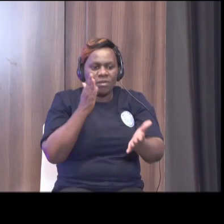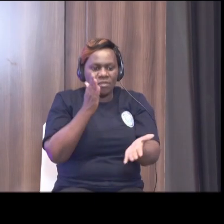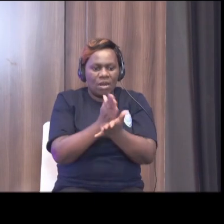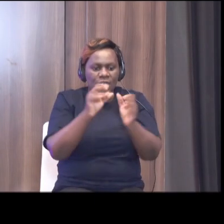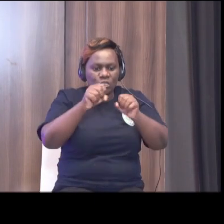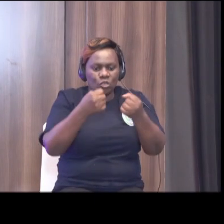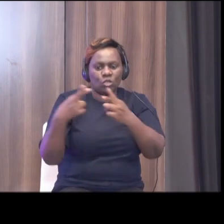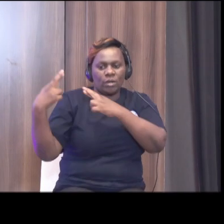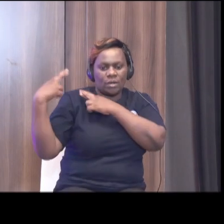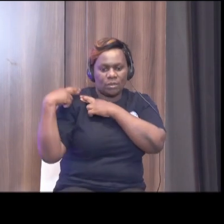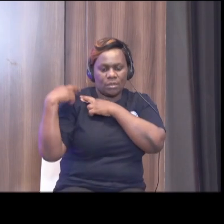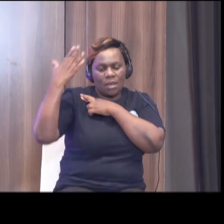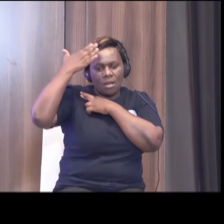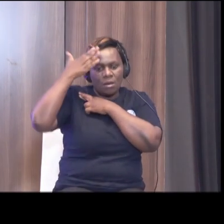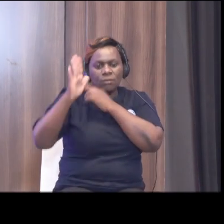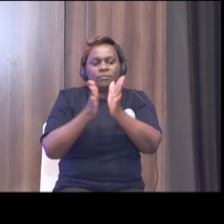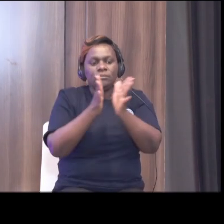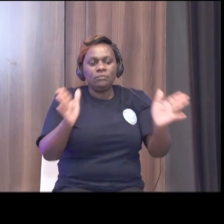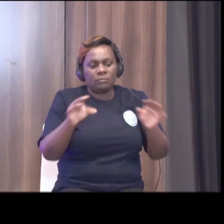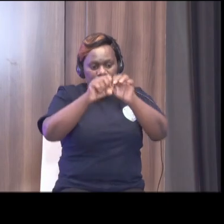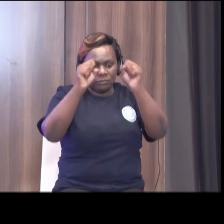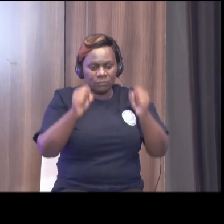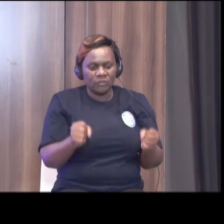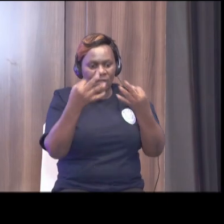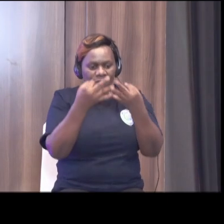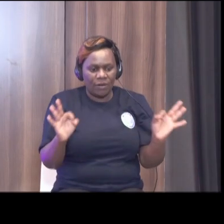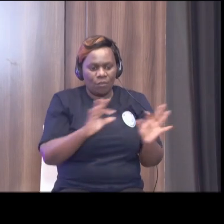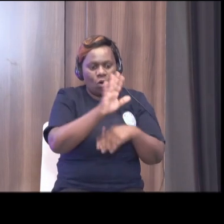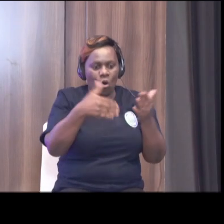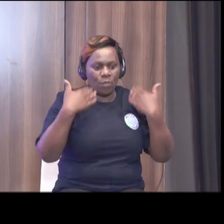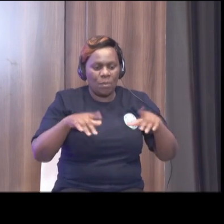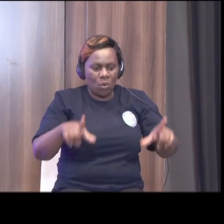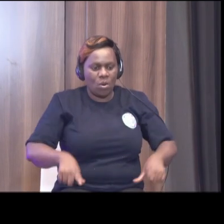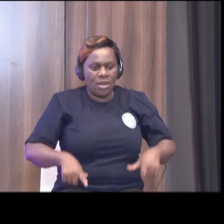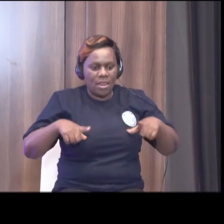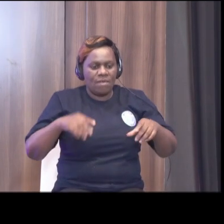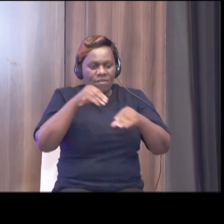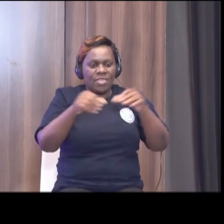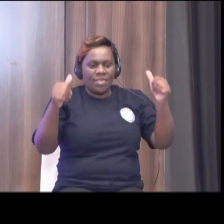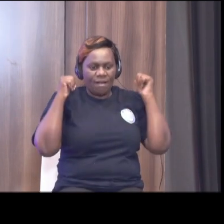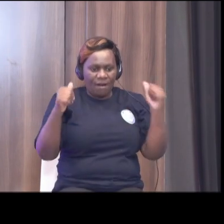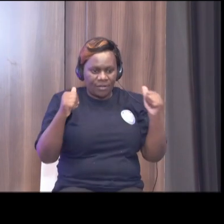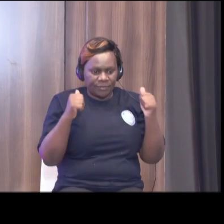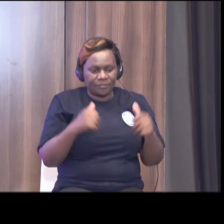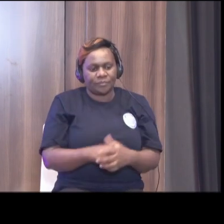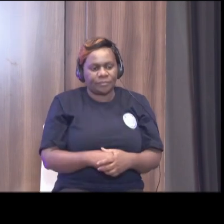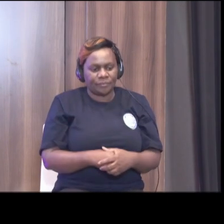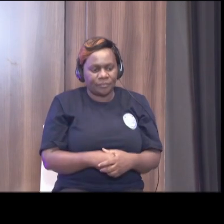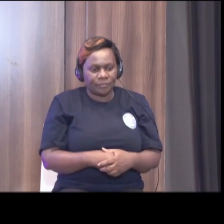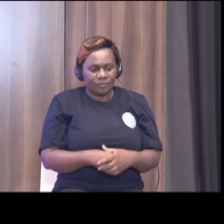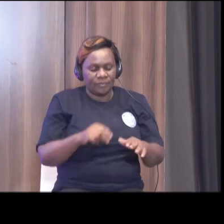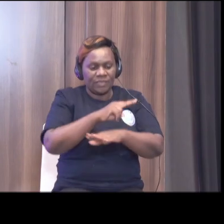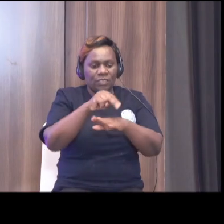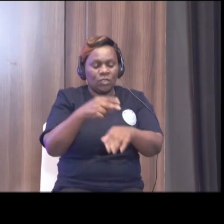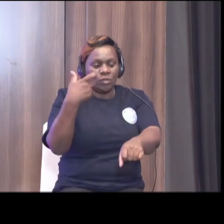social responsibility. Our public system is free for everyone that lives in the country. The